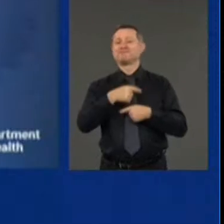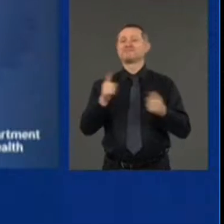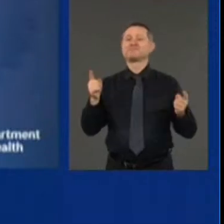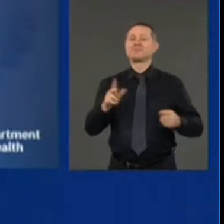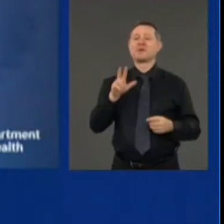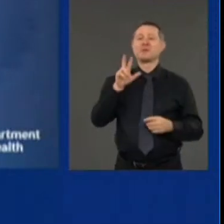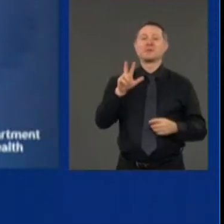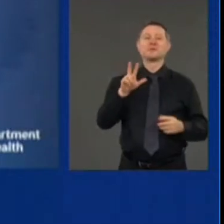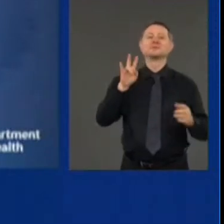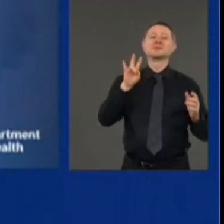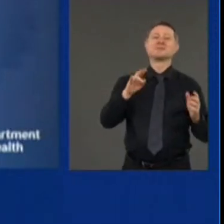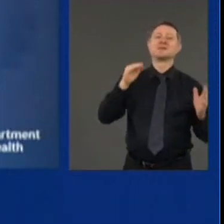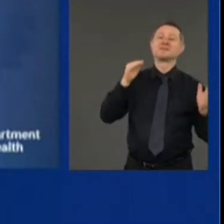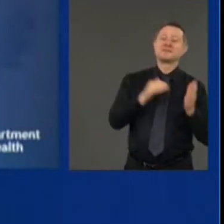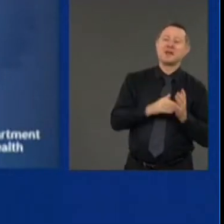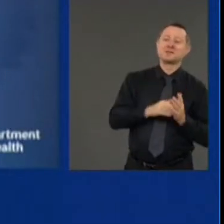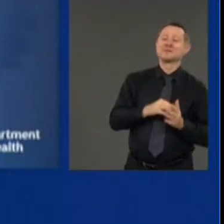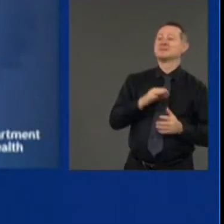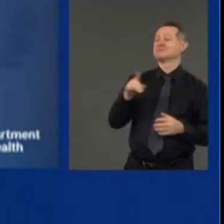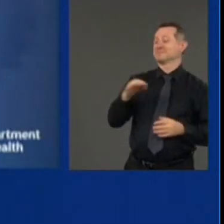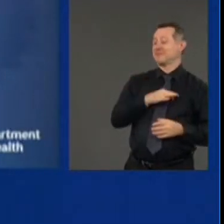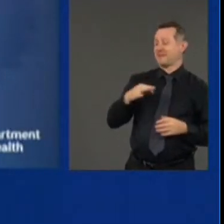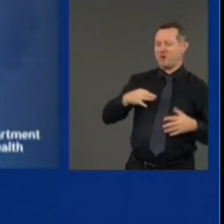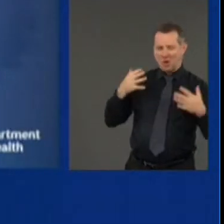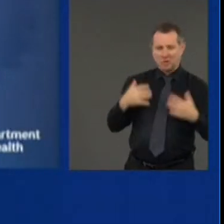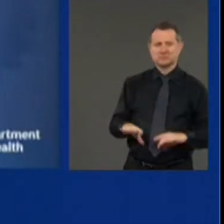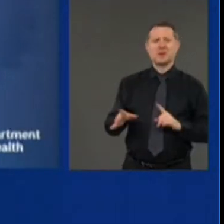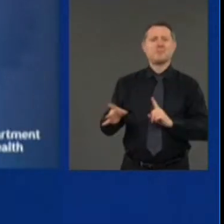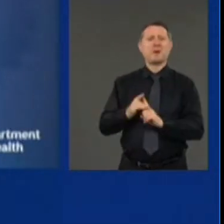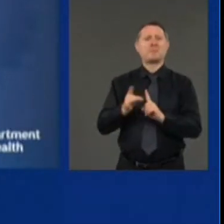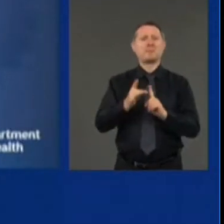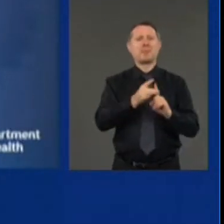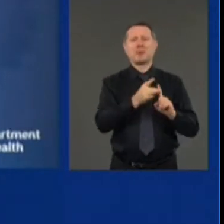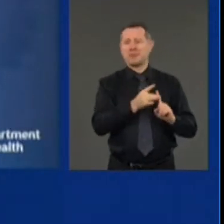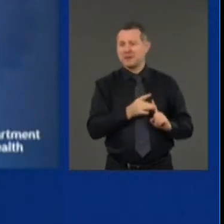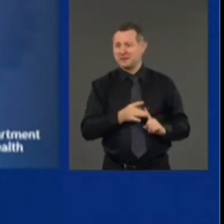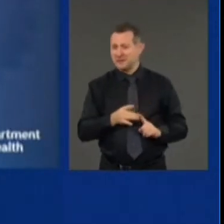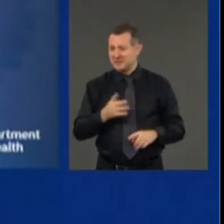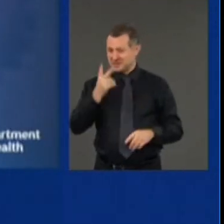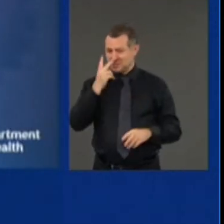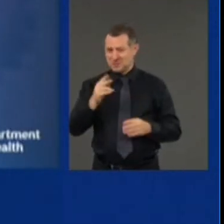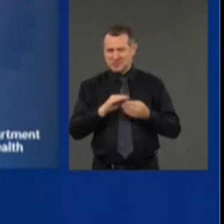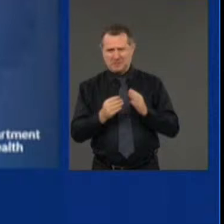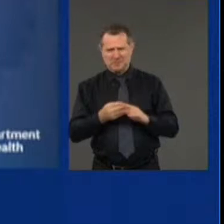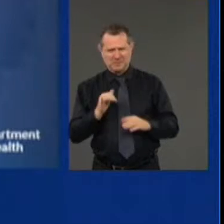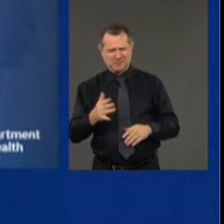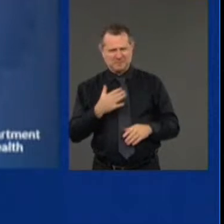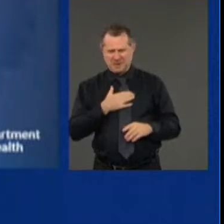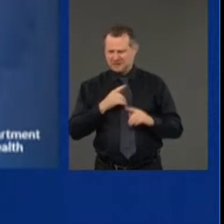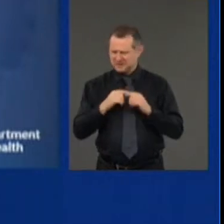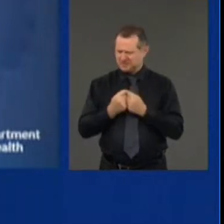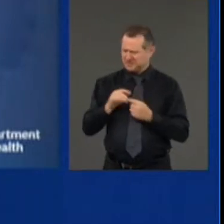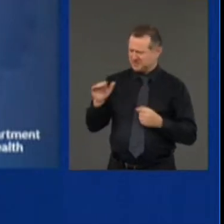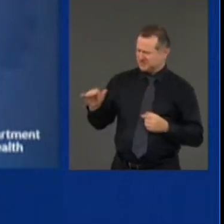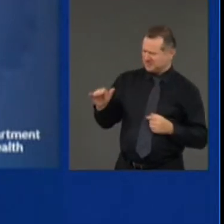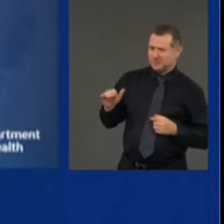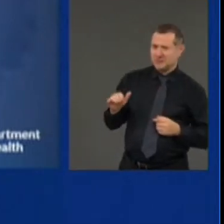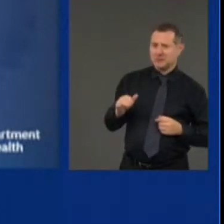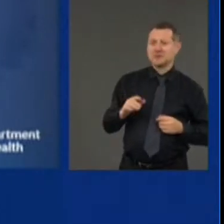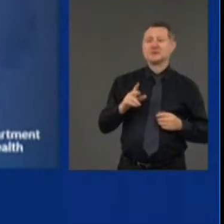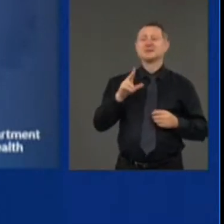about this statistic, I actually said to my team that told me this, I said, you mean 3,700? And they said,